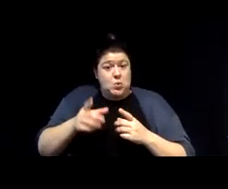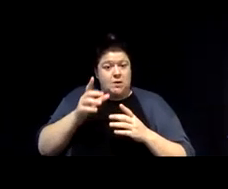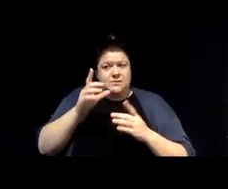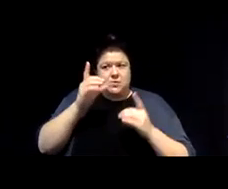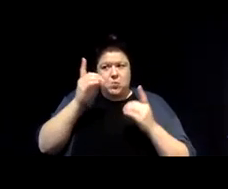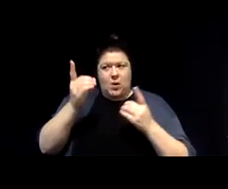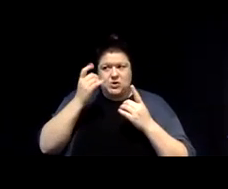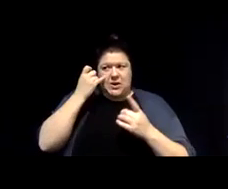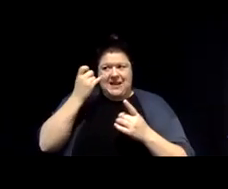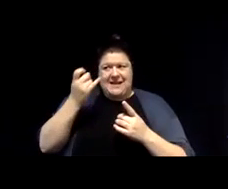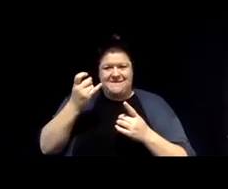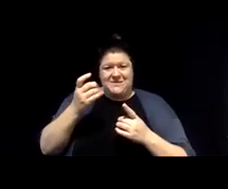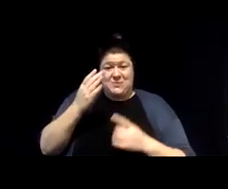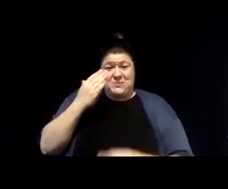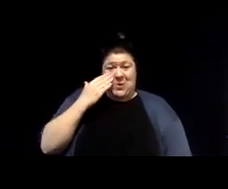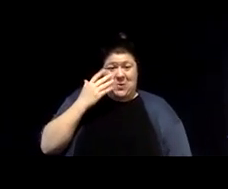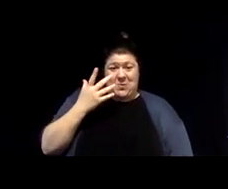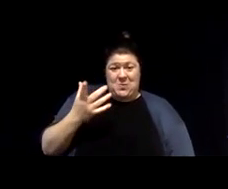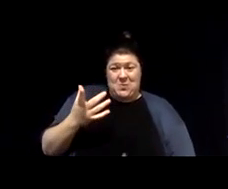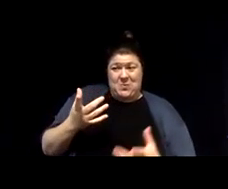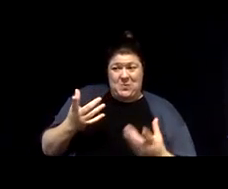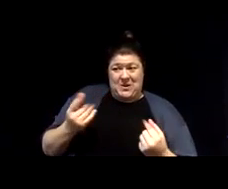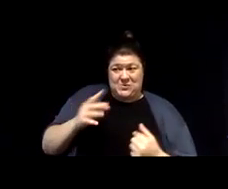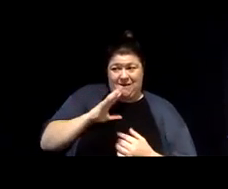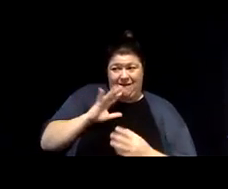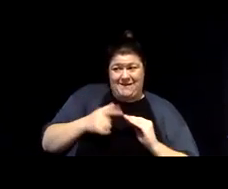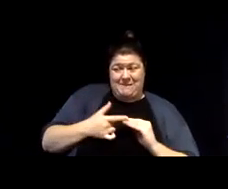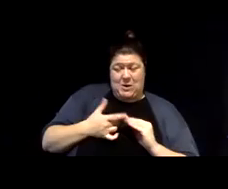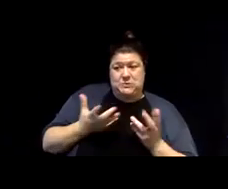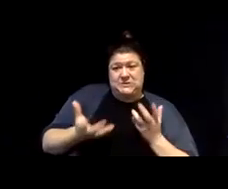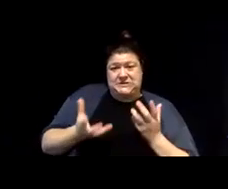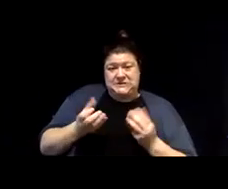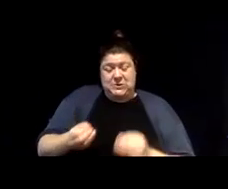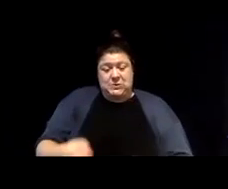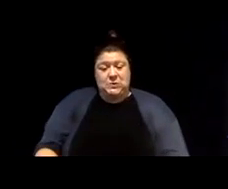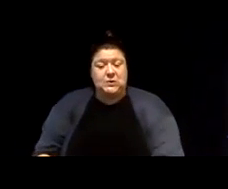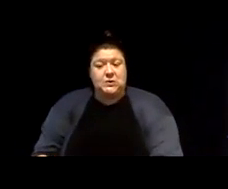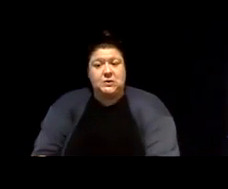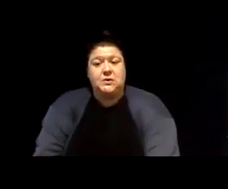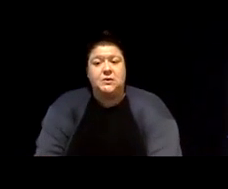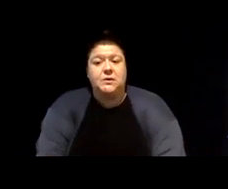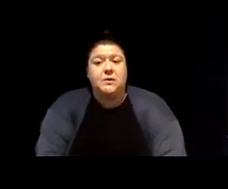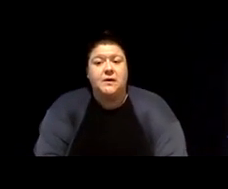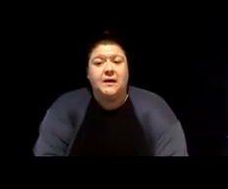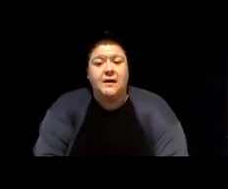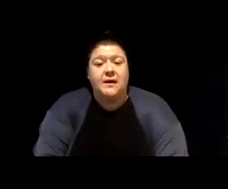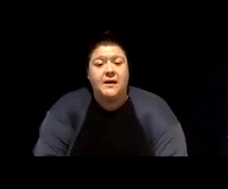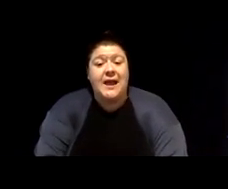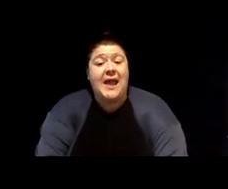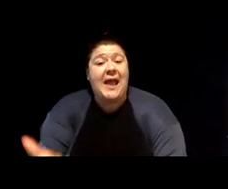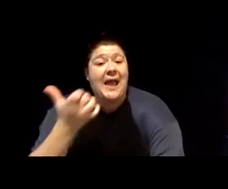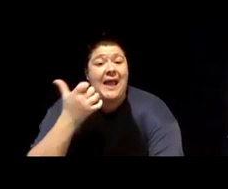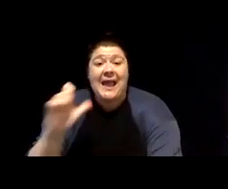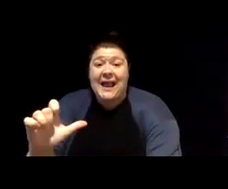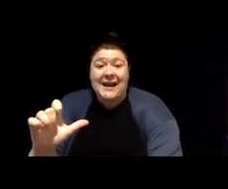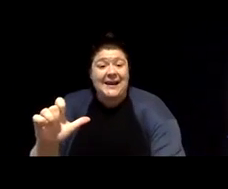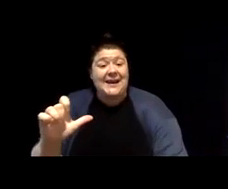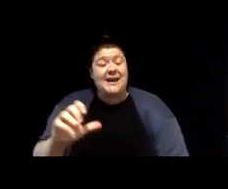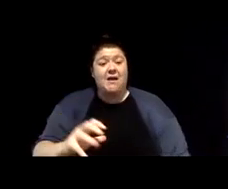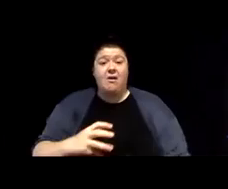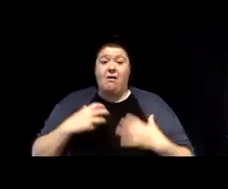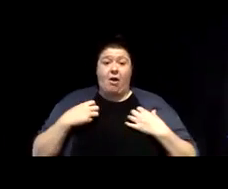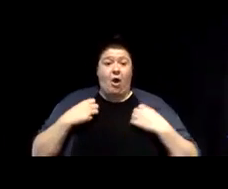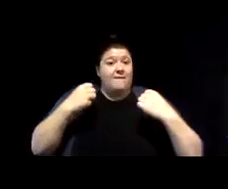you're saying, right? So it takes away any confidence they may have in you.